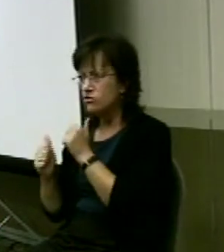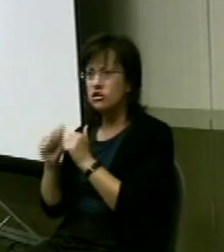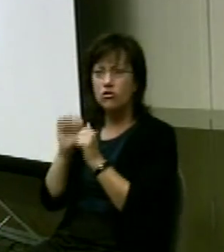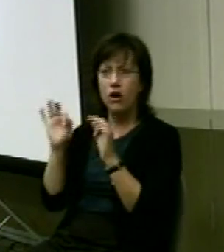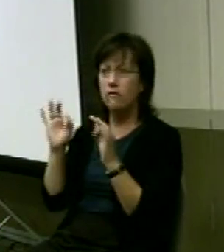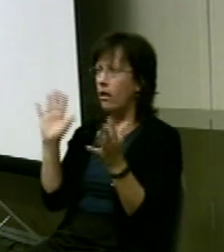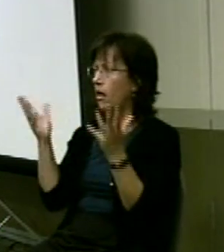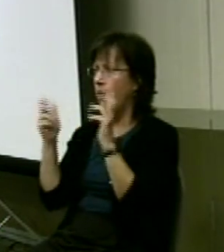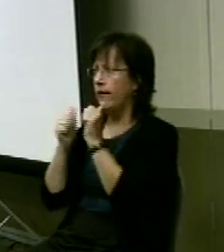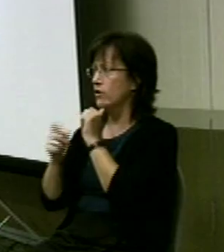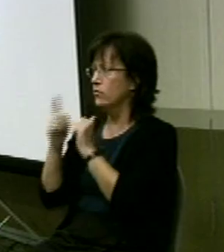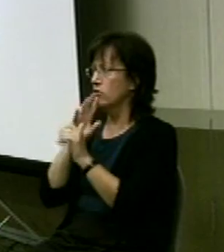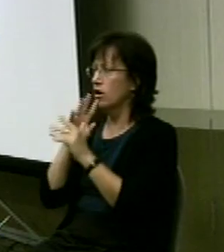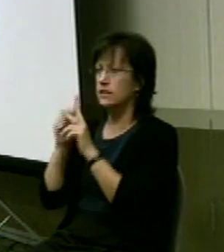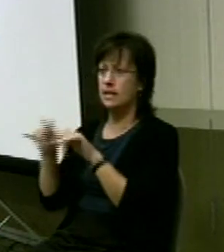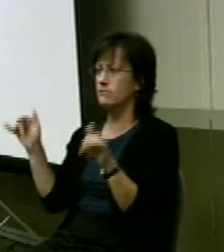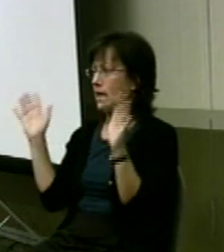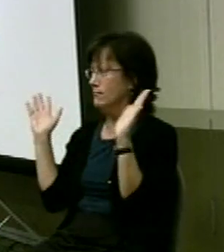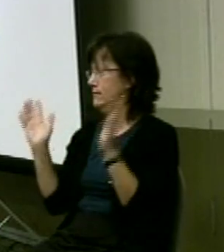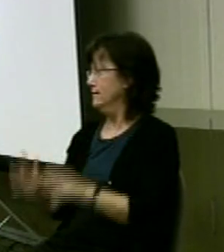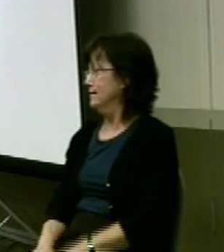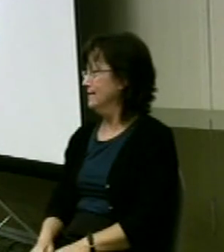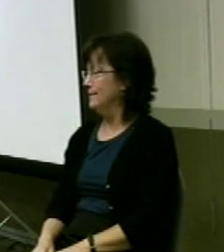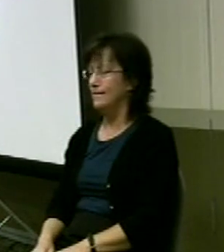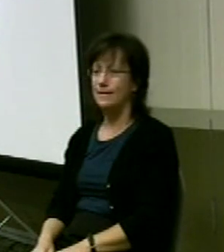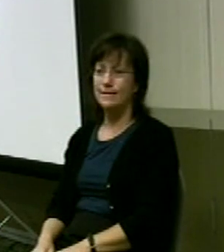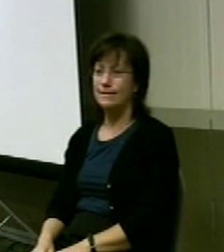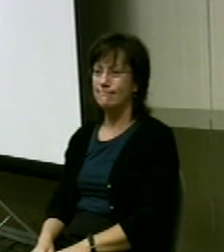task. Just doing off task. Just off task.